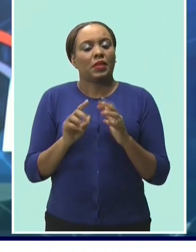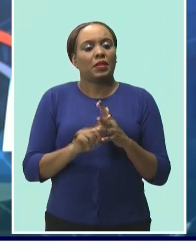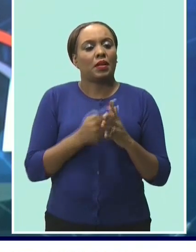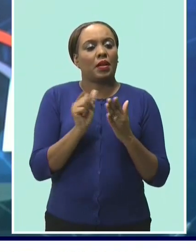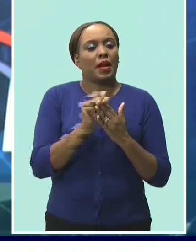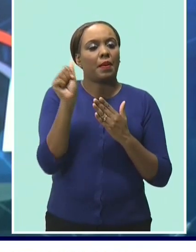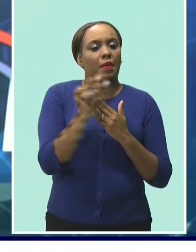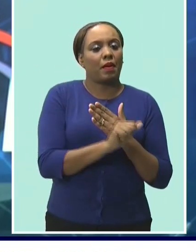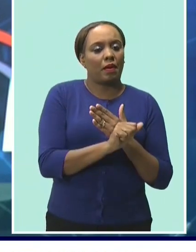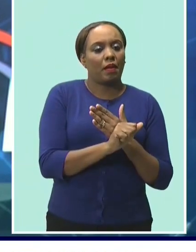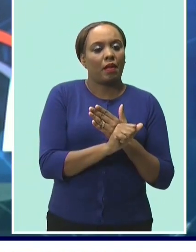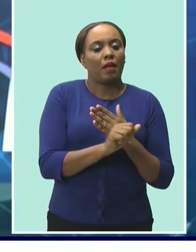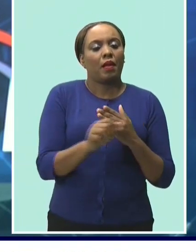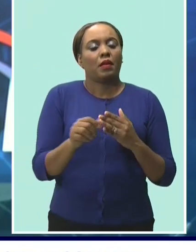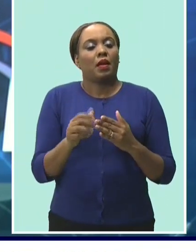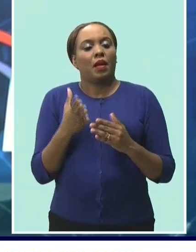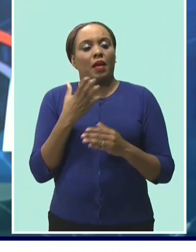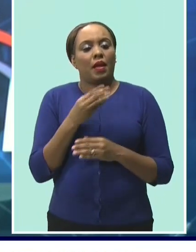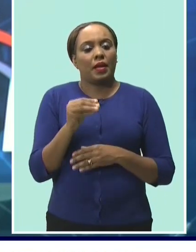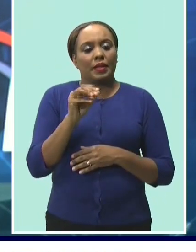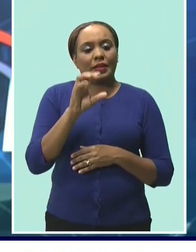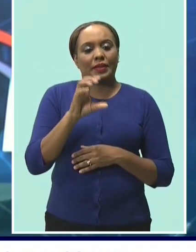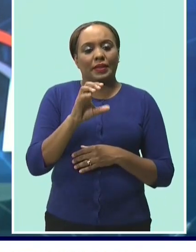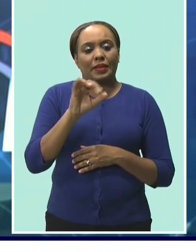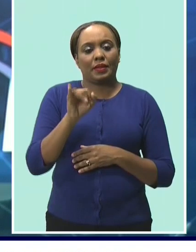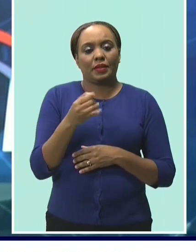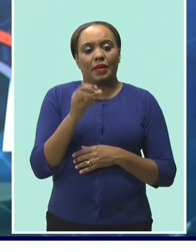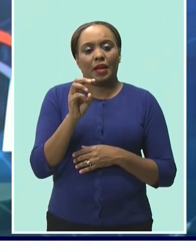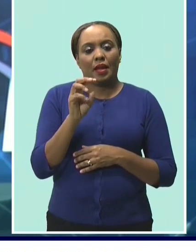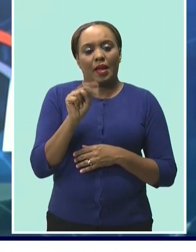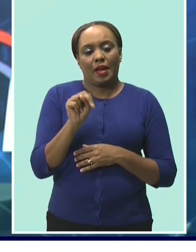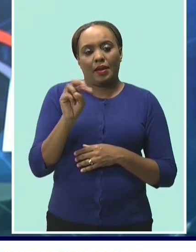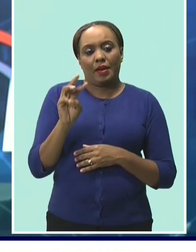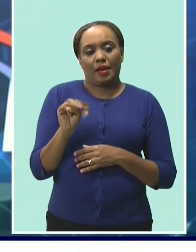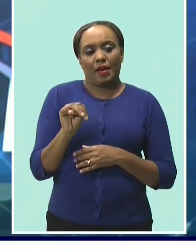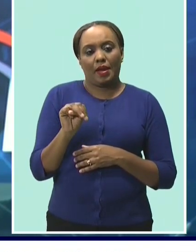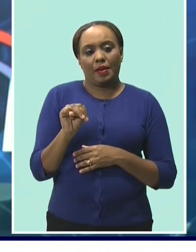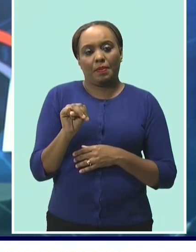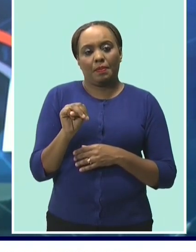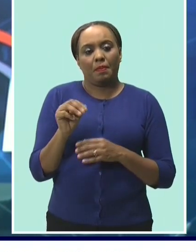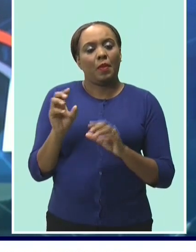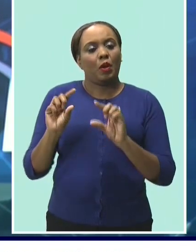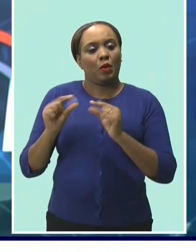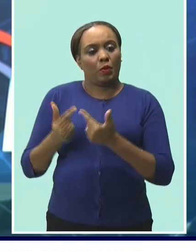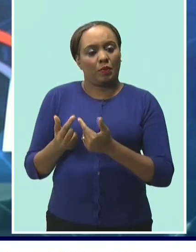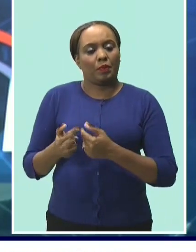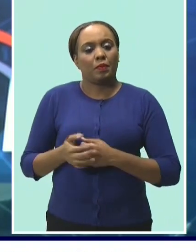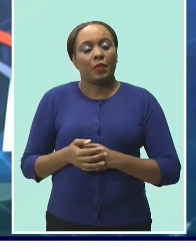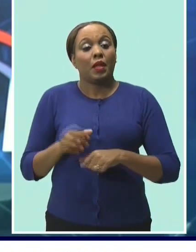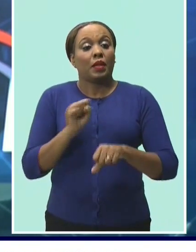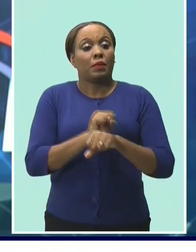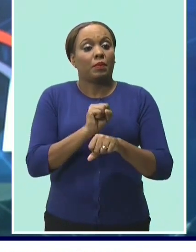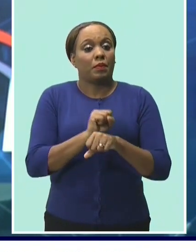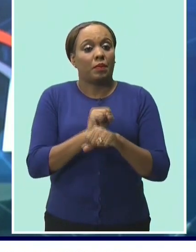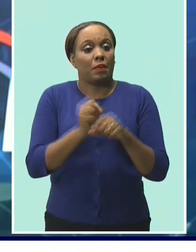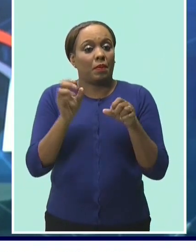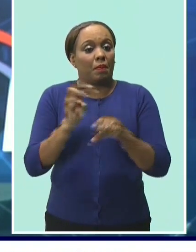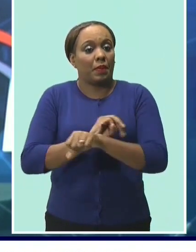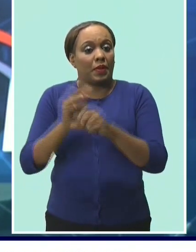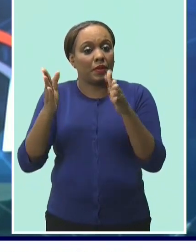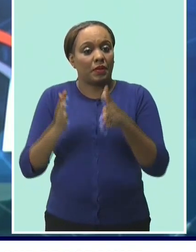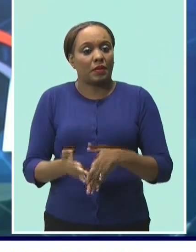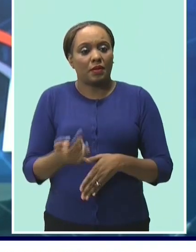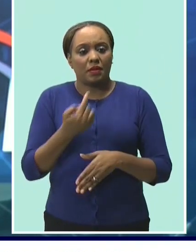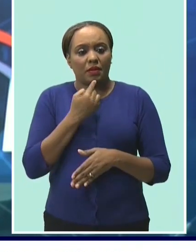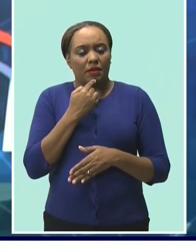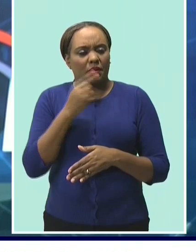arrangement with the Ministry of Labour, CJNM Consulting and the charity Concordia UK. Labour Minister Colin Jordan says the venture is